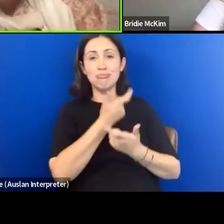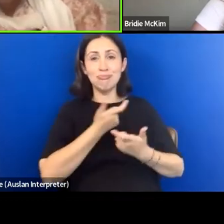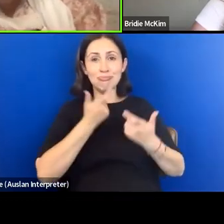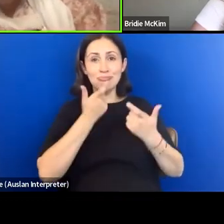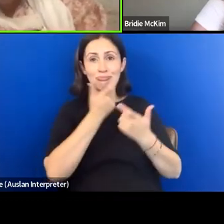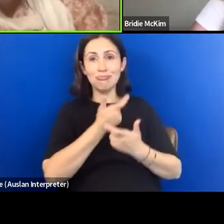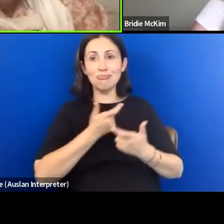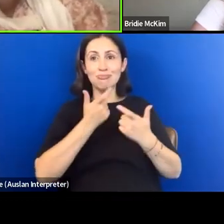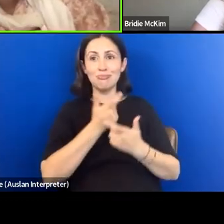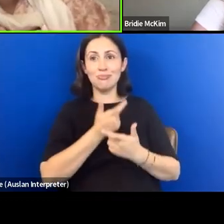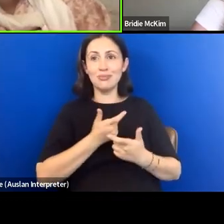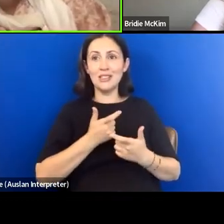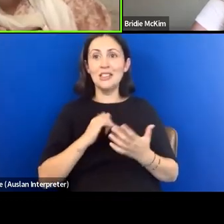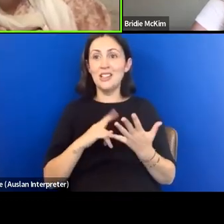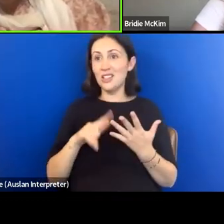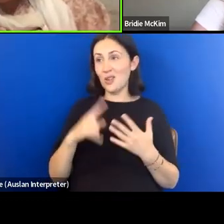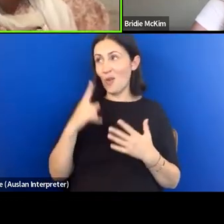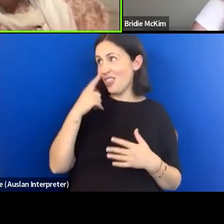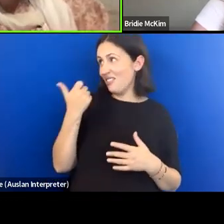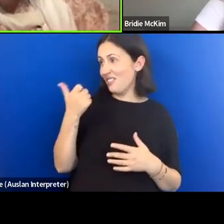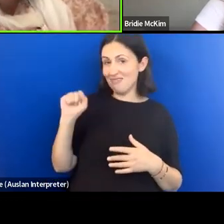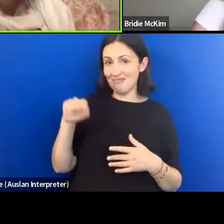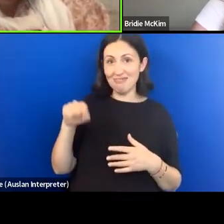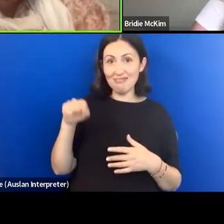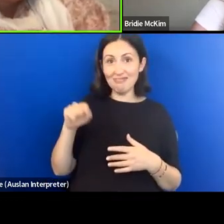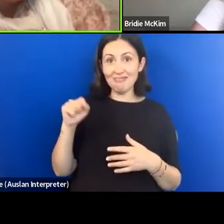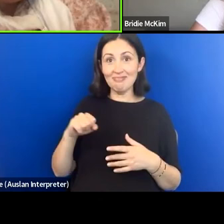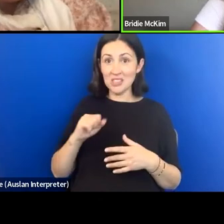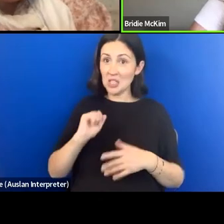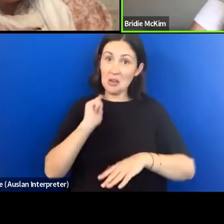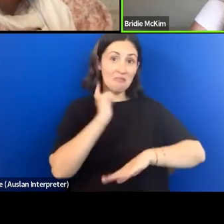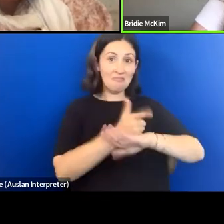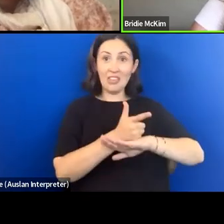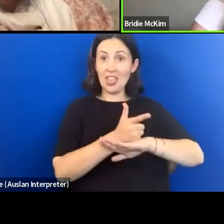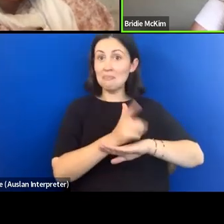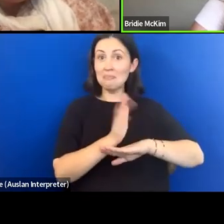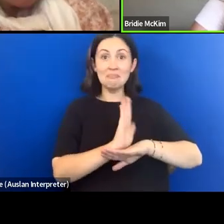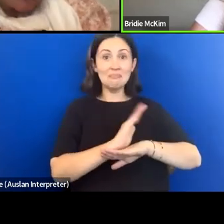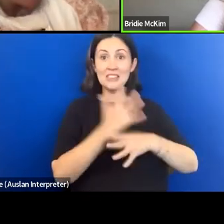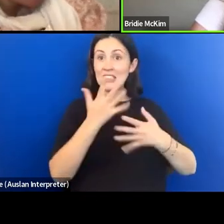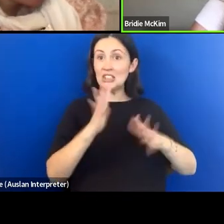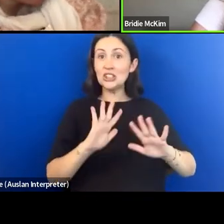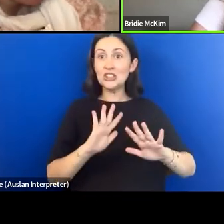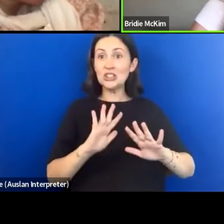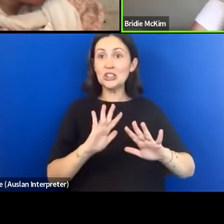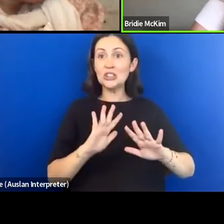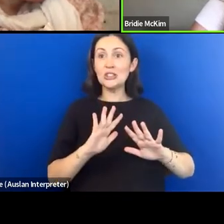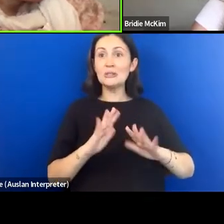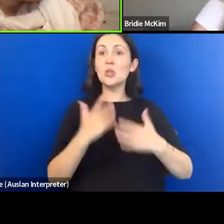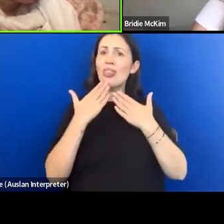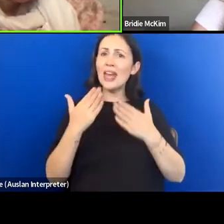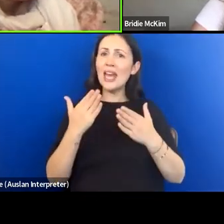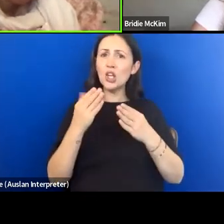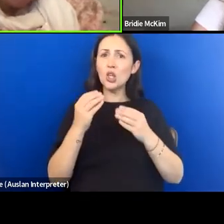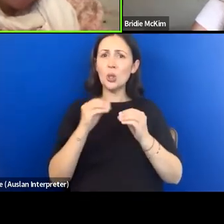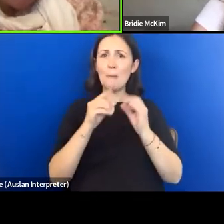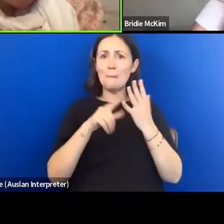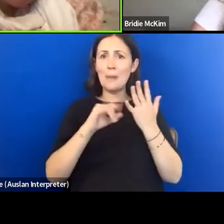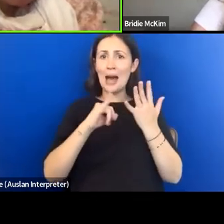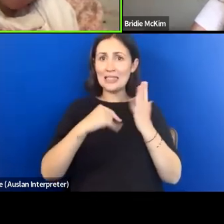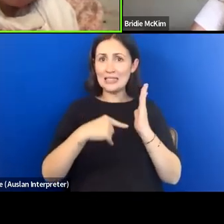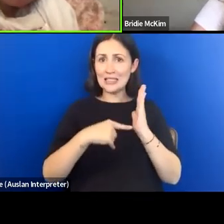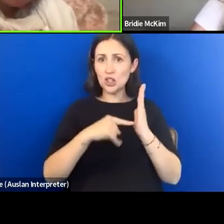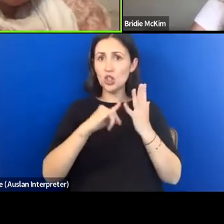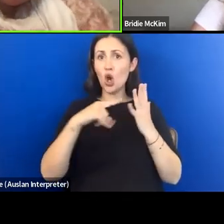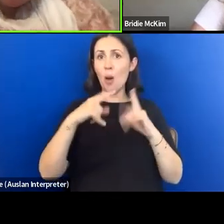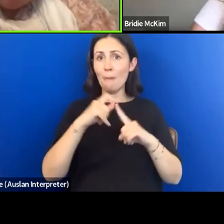the opportunity and I made it. Cool. With thanks to Bus Stop Films and Create New